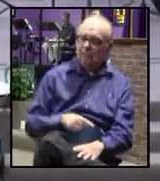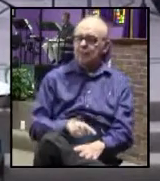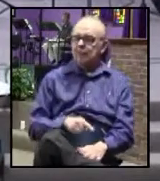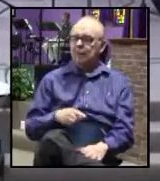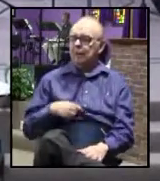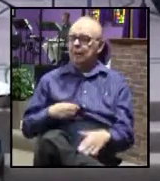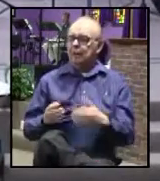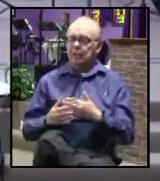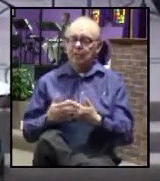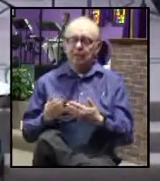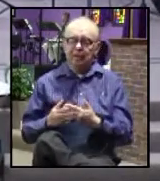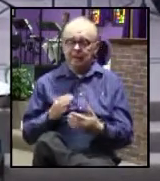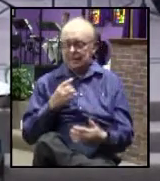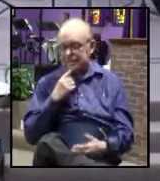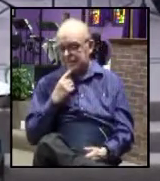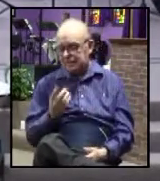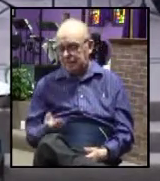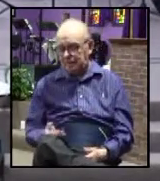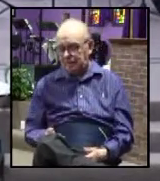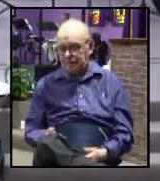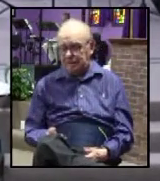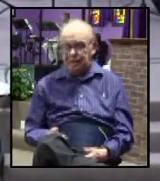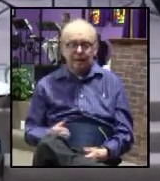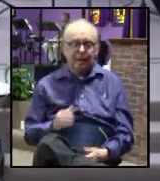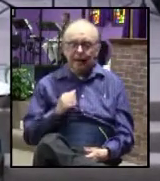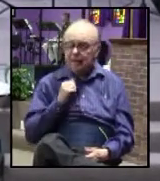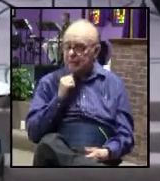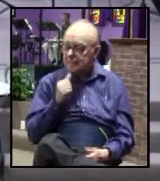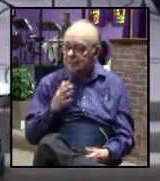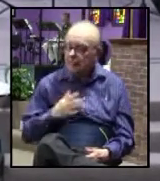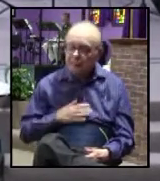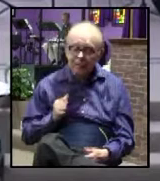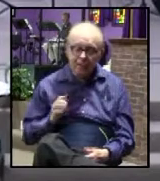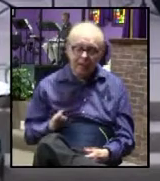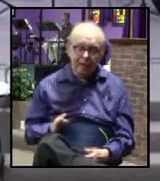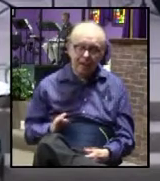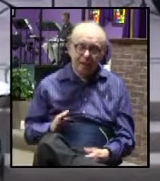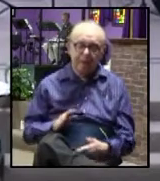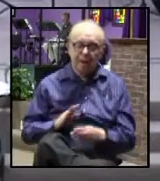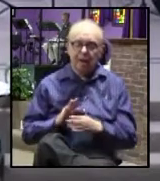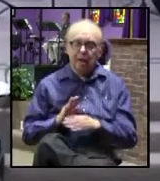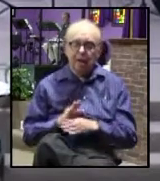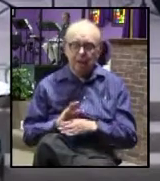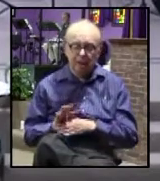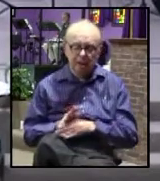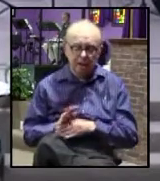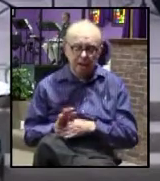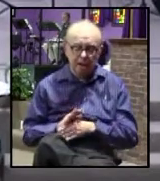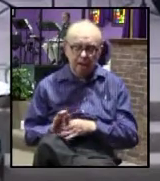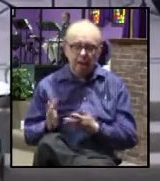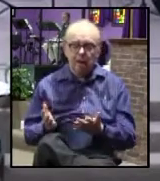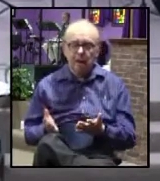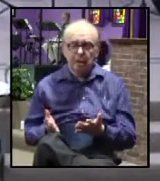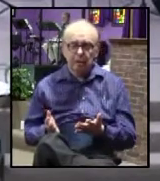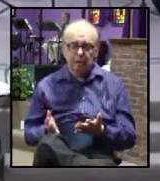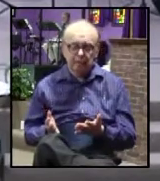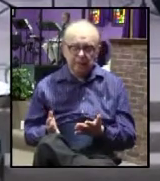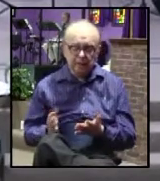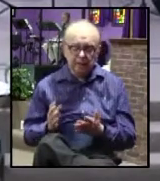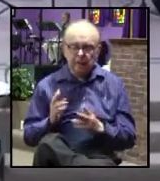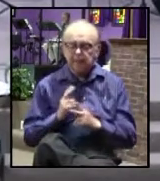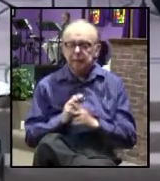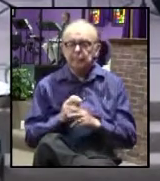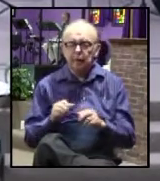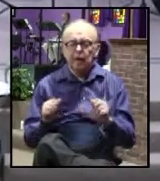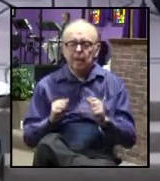I could have easily said, that's not my job. I mean, we were busy, we were packing, and then like, we have to keep our area clean, and like, this is